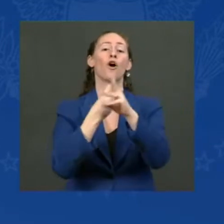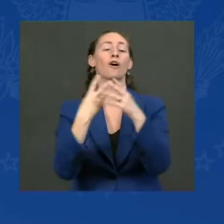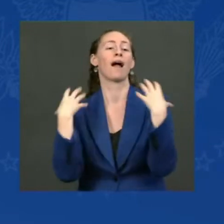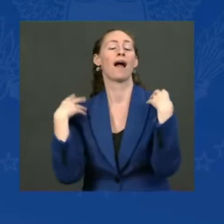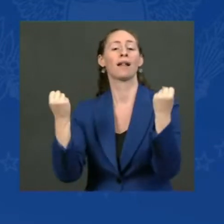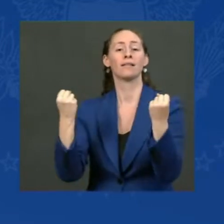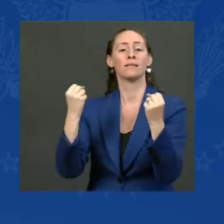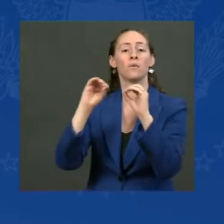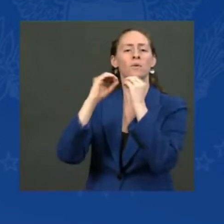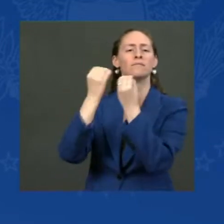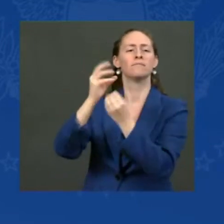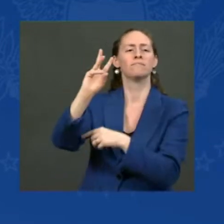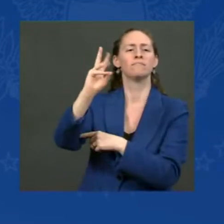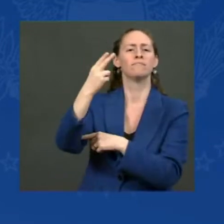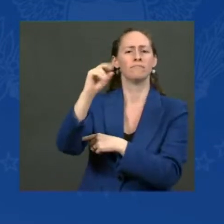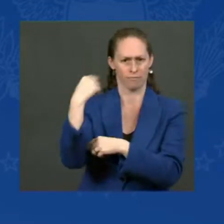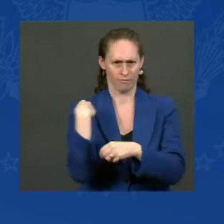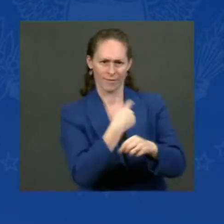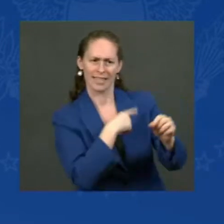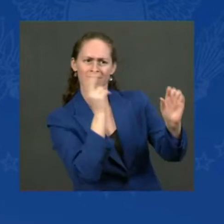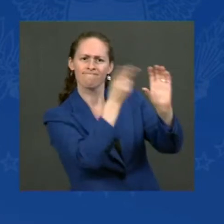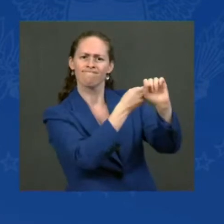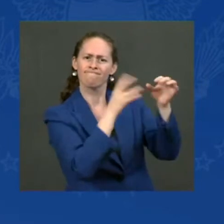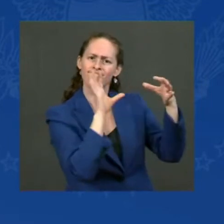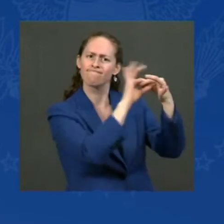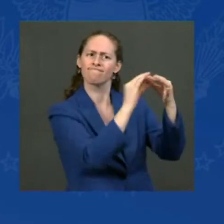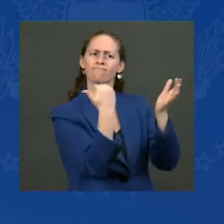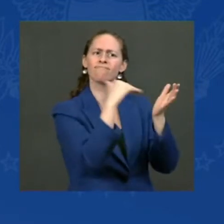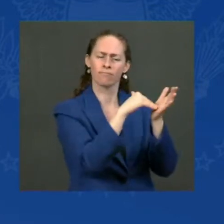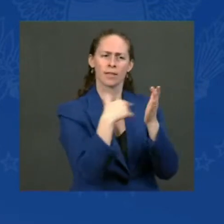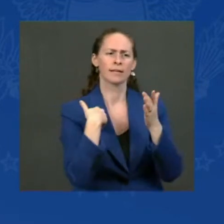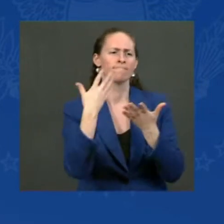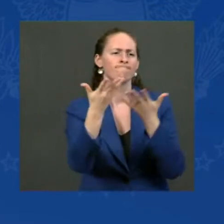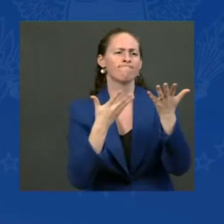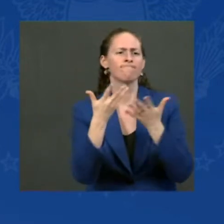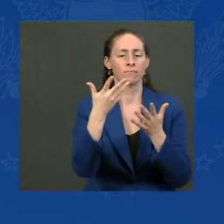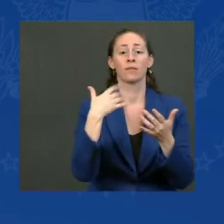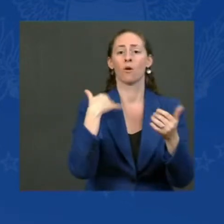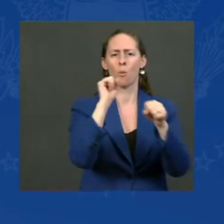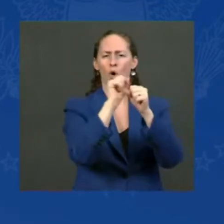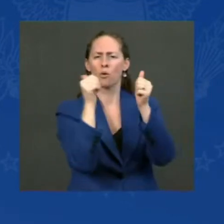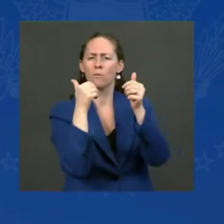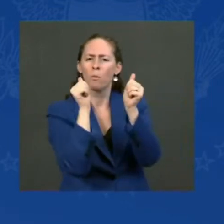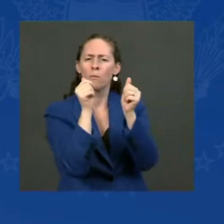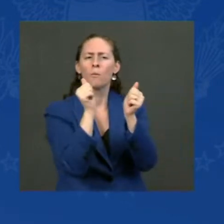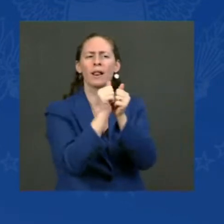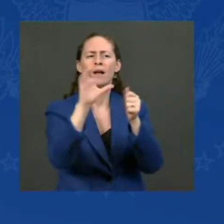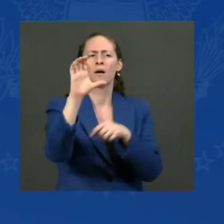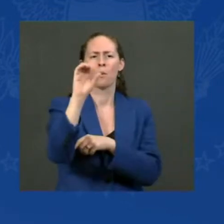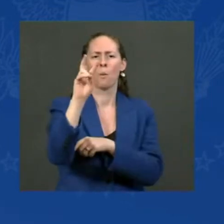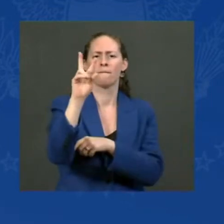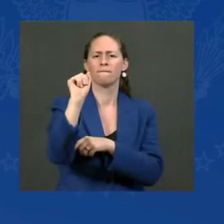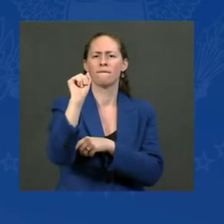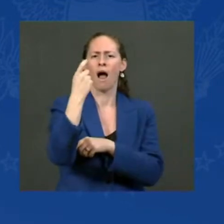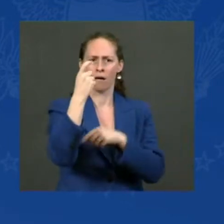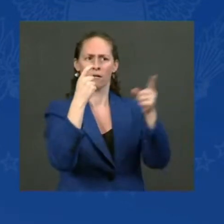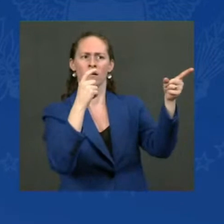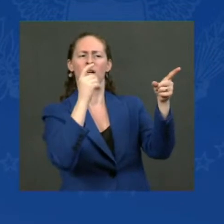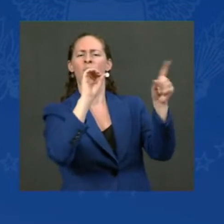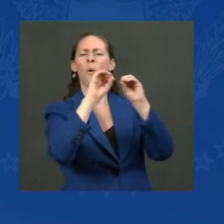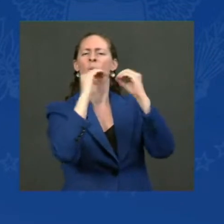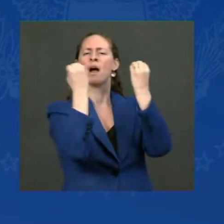partnership with COVAX to deliver life-saving vaccines around the world. We rejoined the Paris Climate